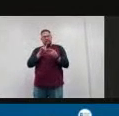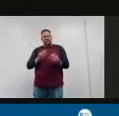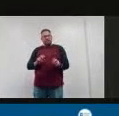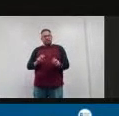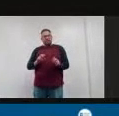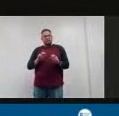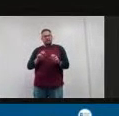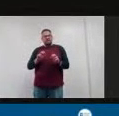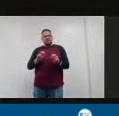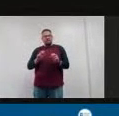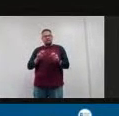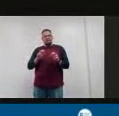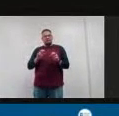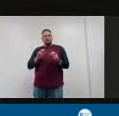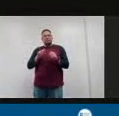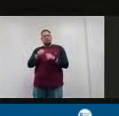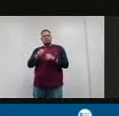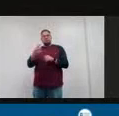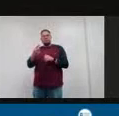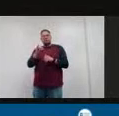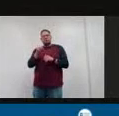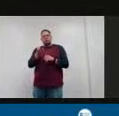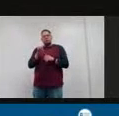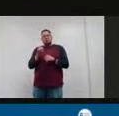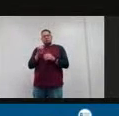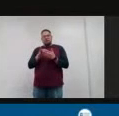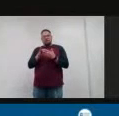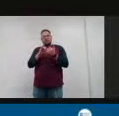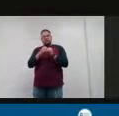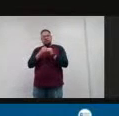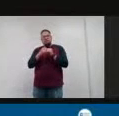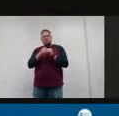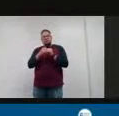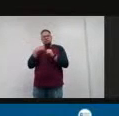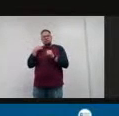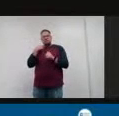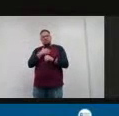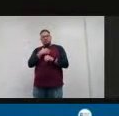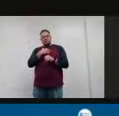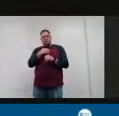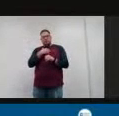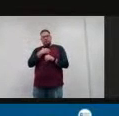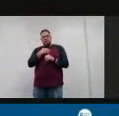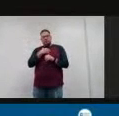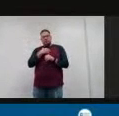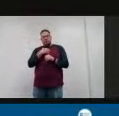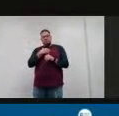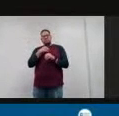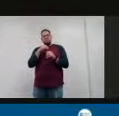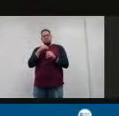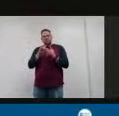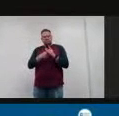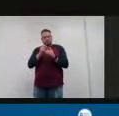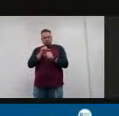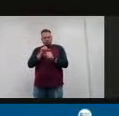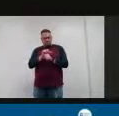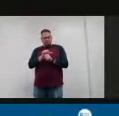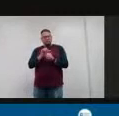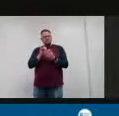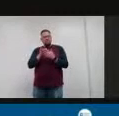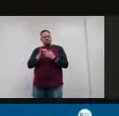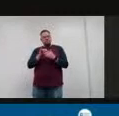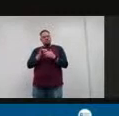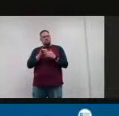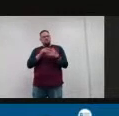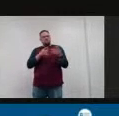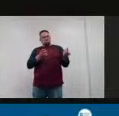another one in June. That's how we started working when you came and basically talked to us